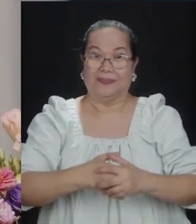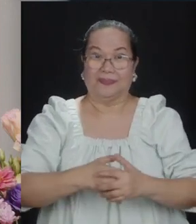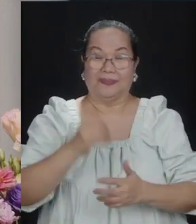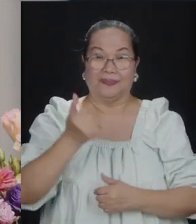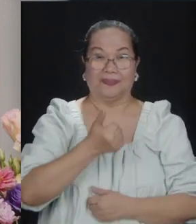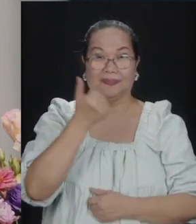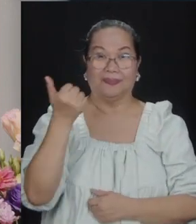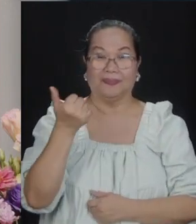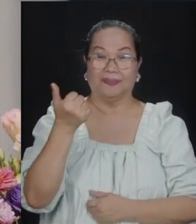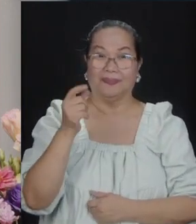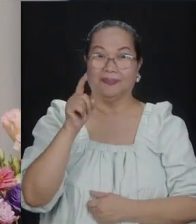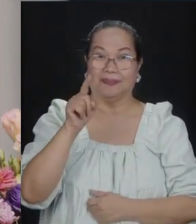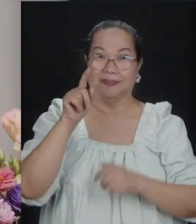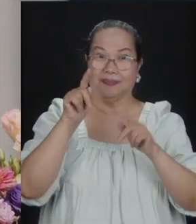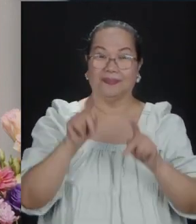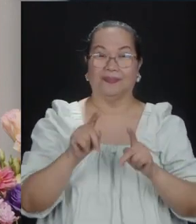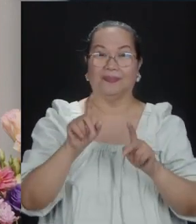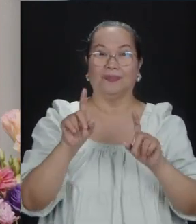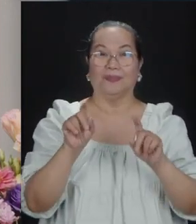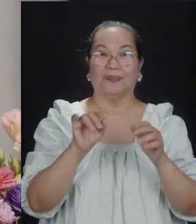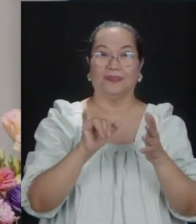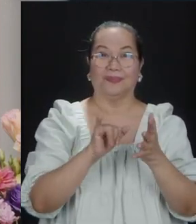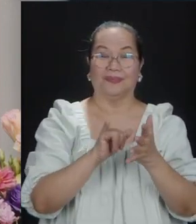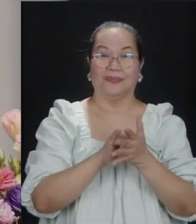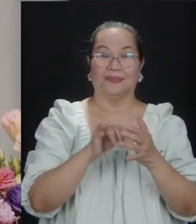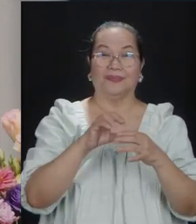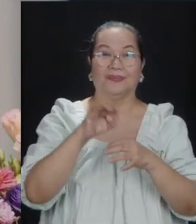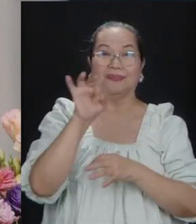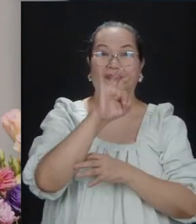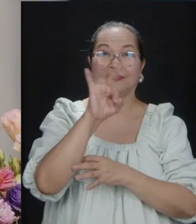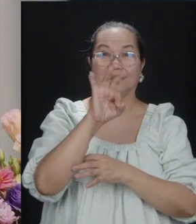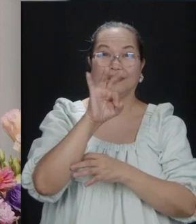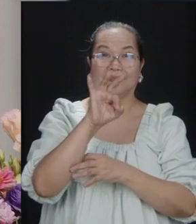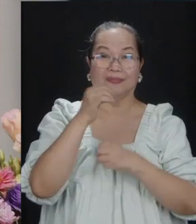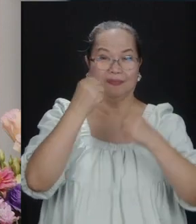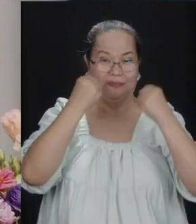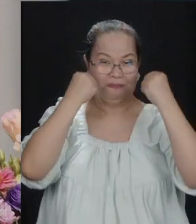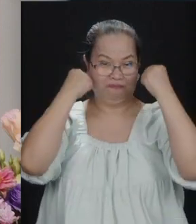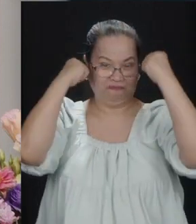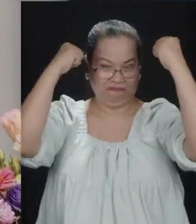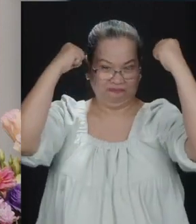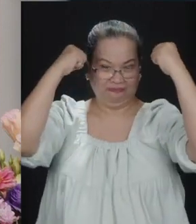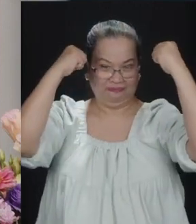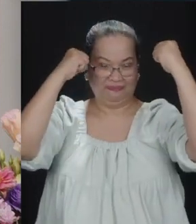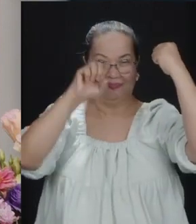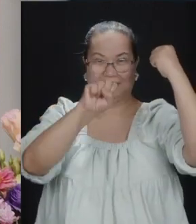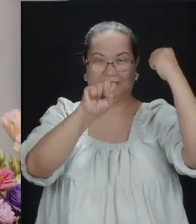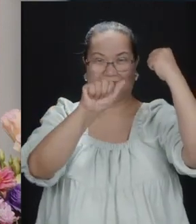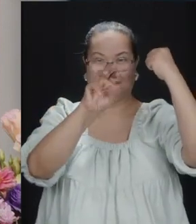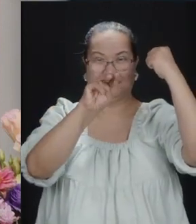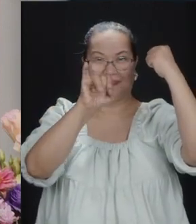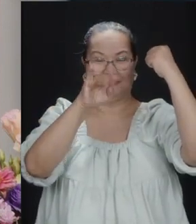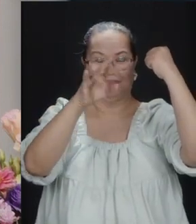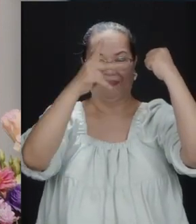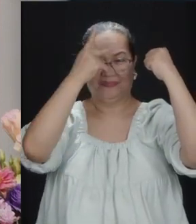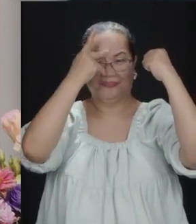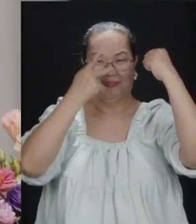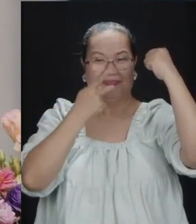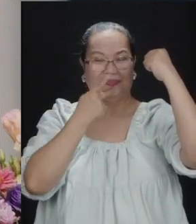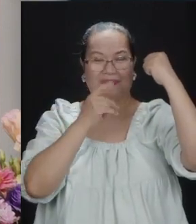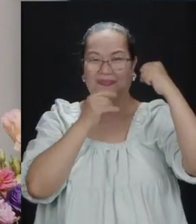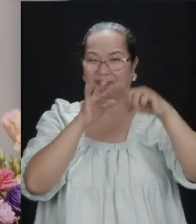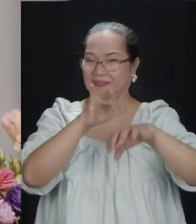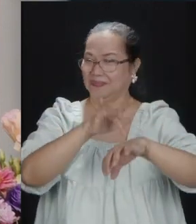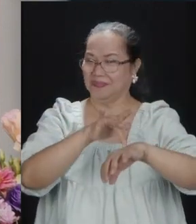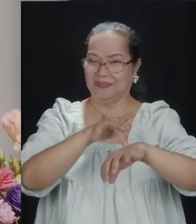other persons who did that in Scripture would be Samson's parents. So the vow included not